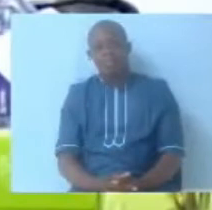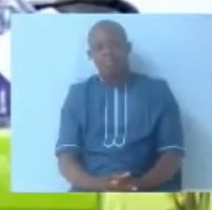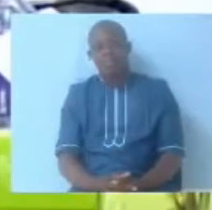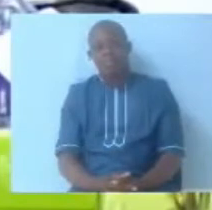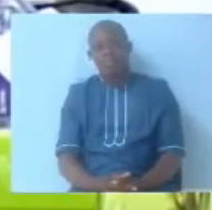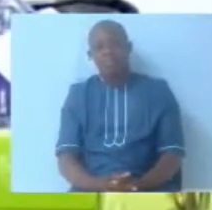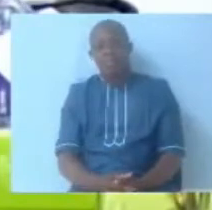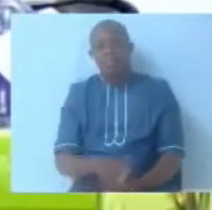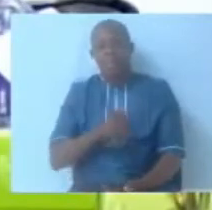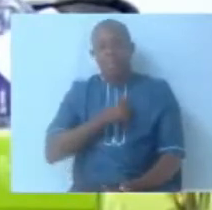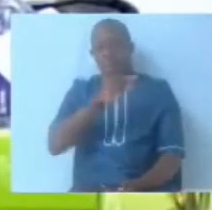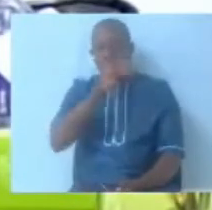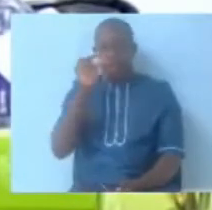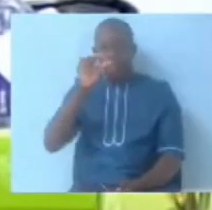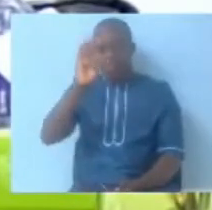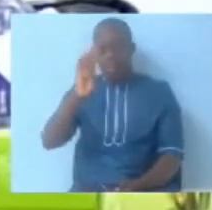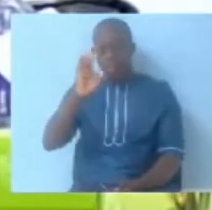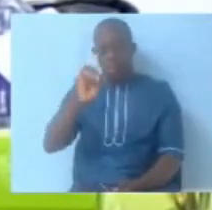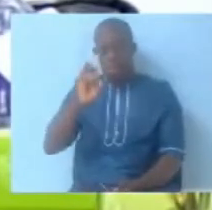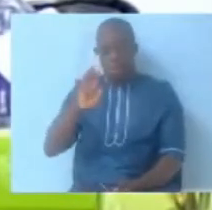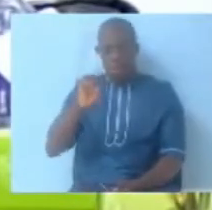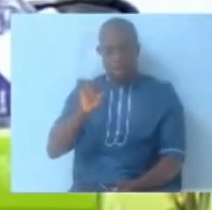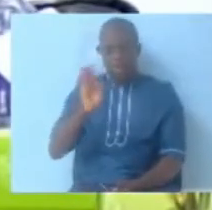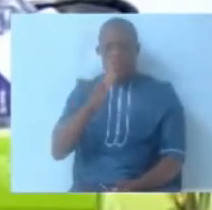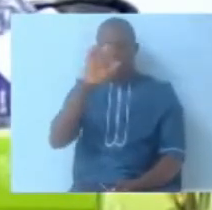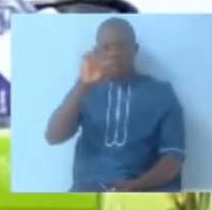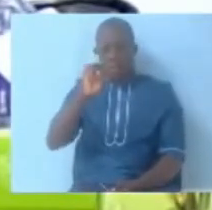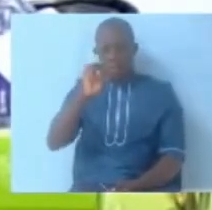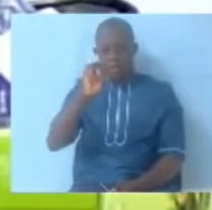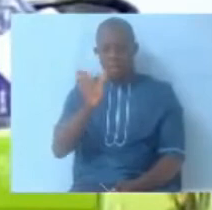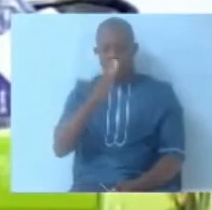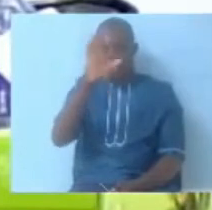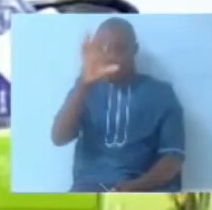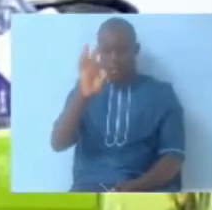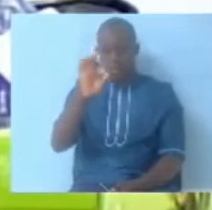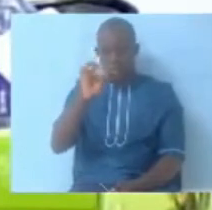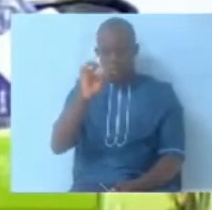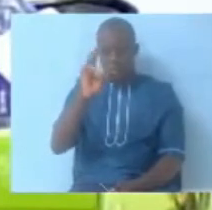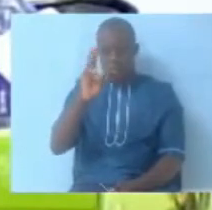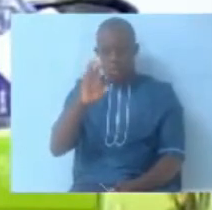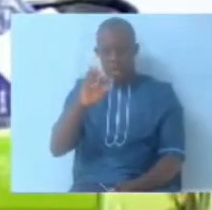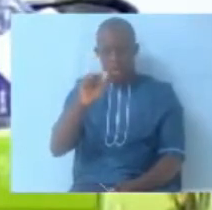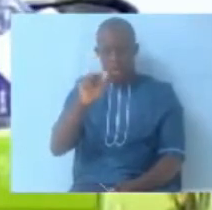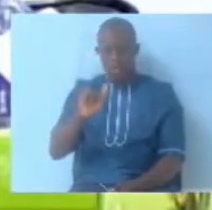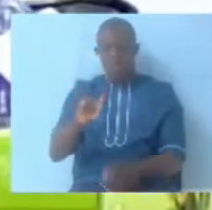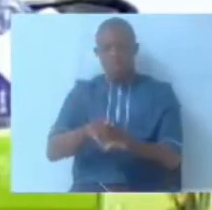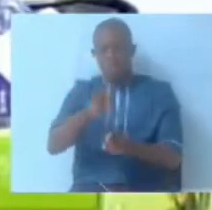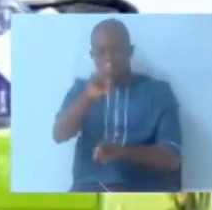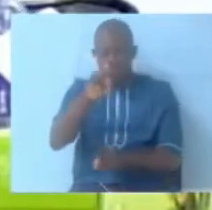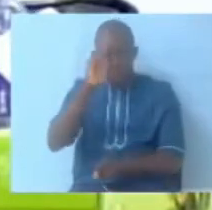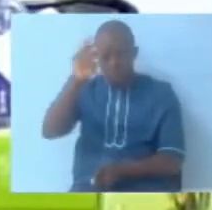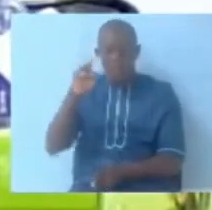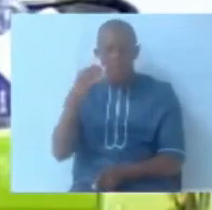Borry S. Touray. Borry S. Touray. What is your address? La address odum. I live in